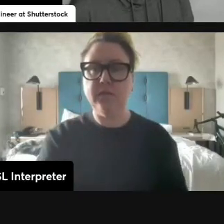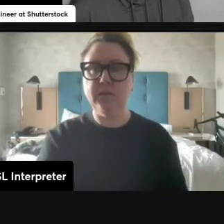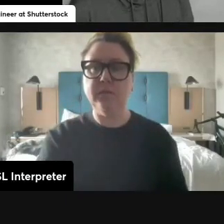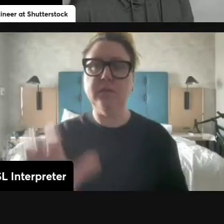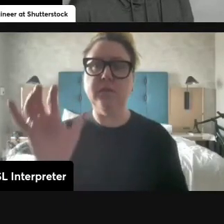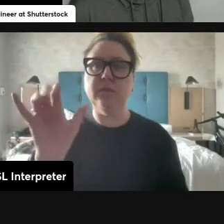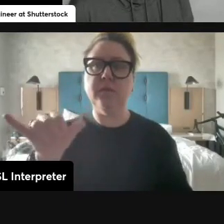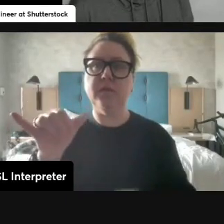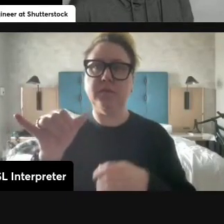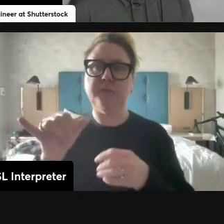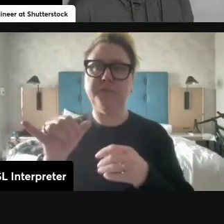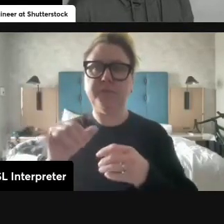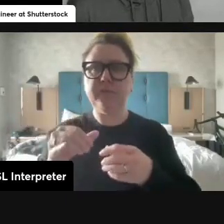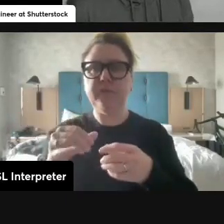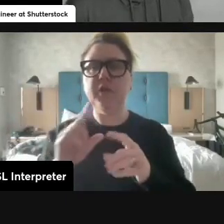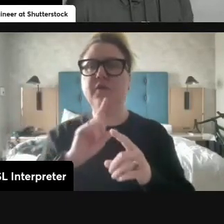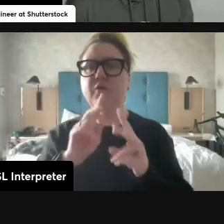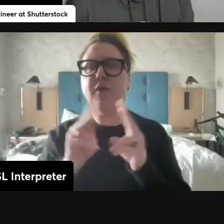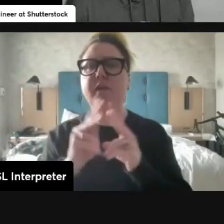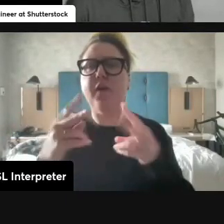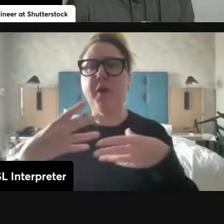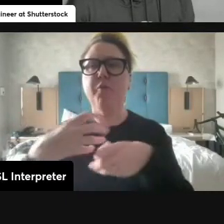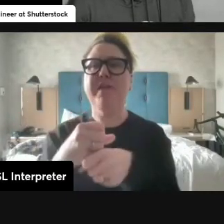That's the grossly abbreviated version.